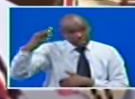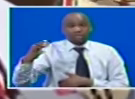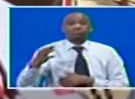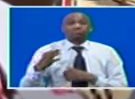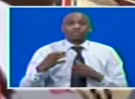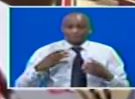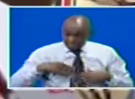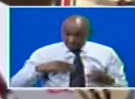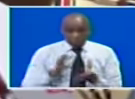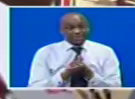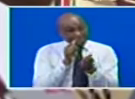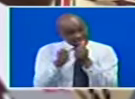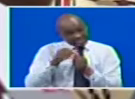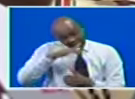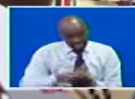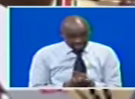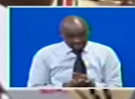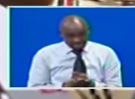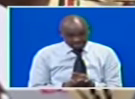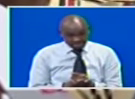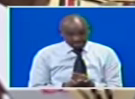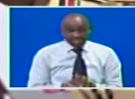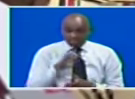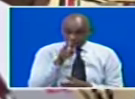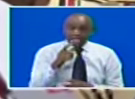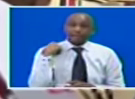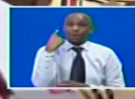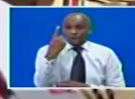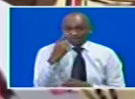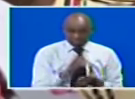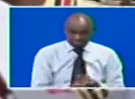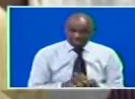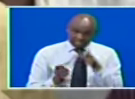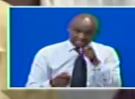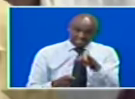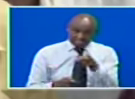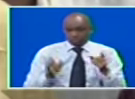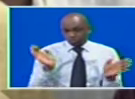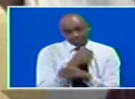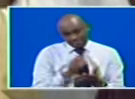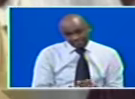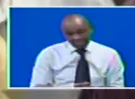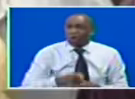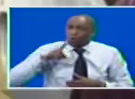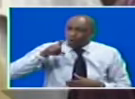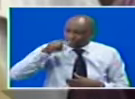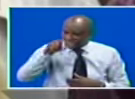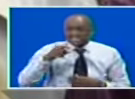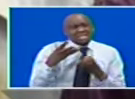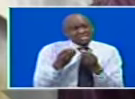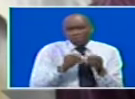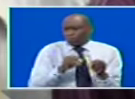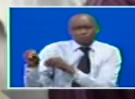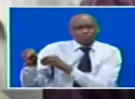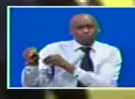especially with our main staple, which is maize, is number one host of this pest. Armyworms easily migrate,